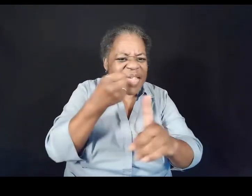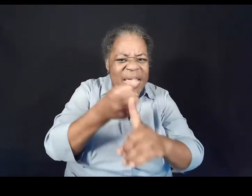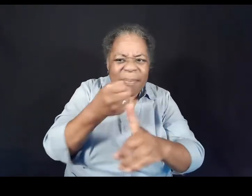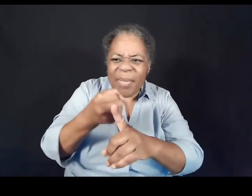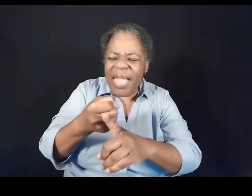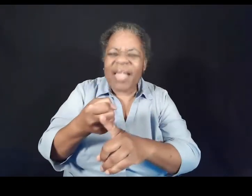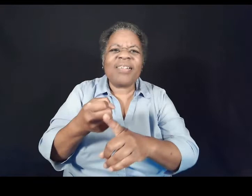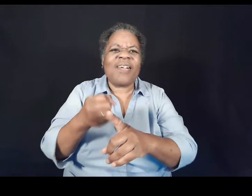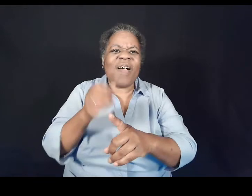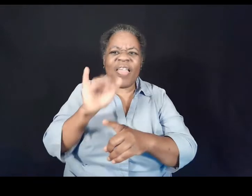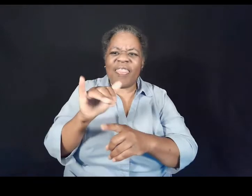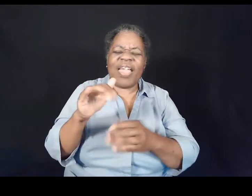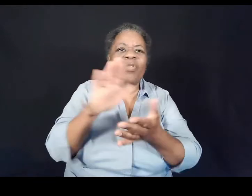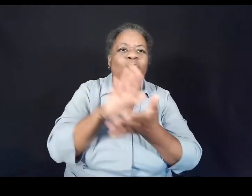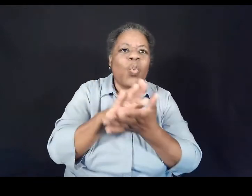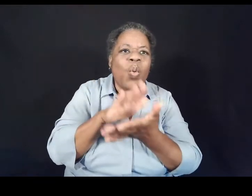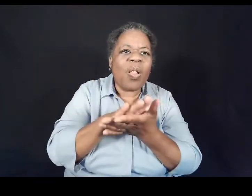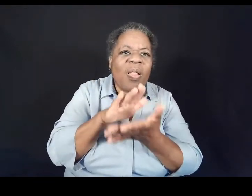school.